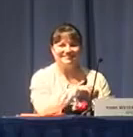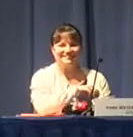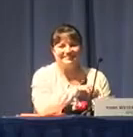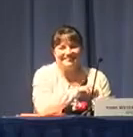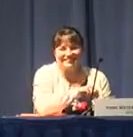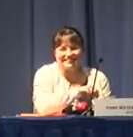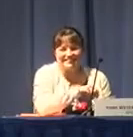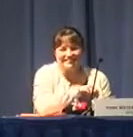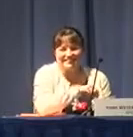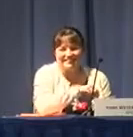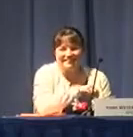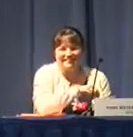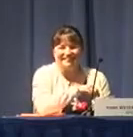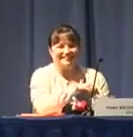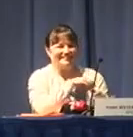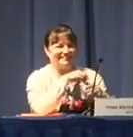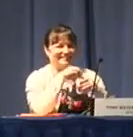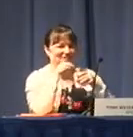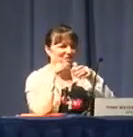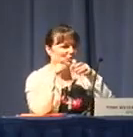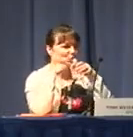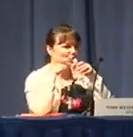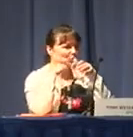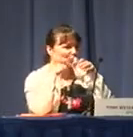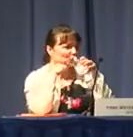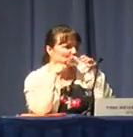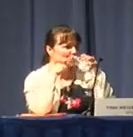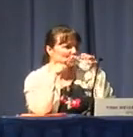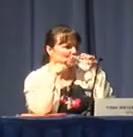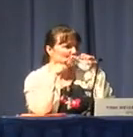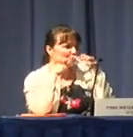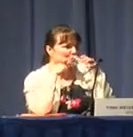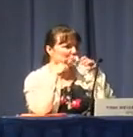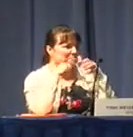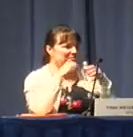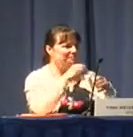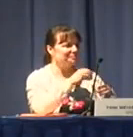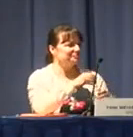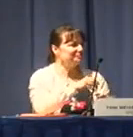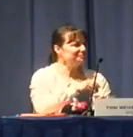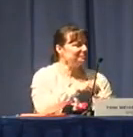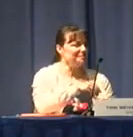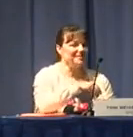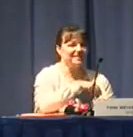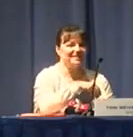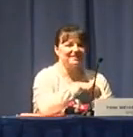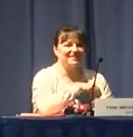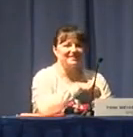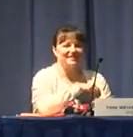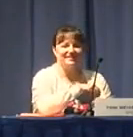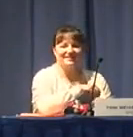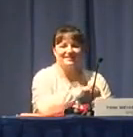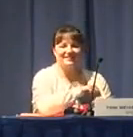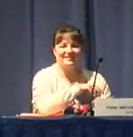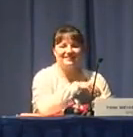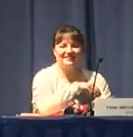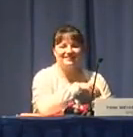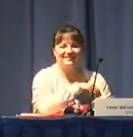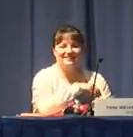Questions? We see that you're not famous. Good money, thanks, Chase. You can